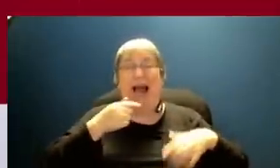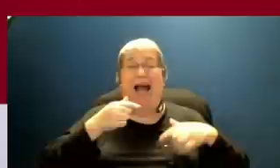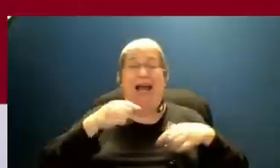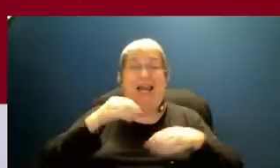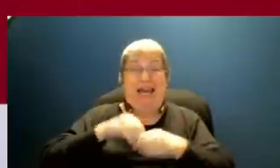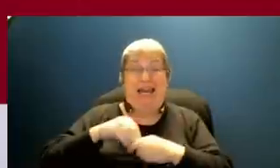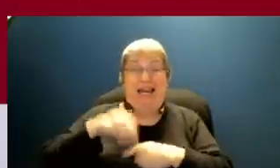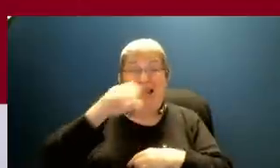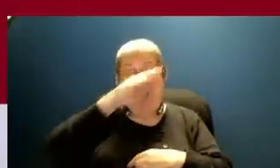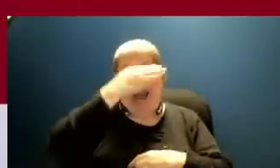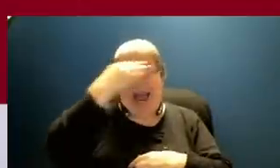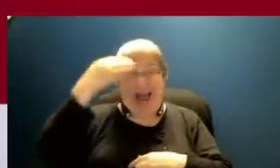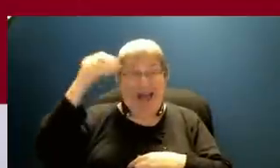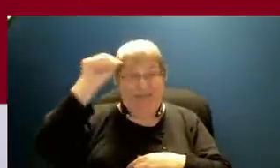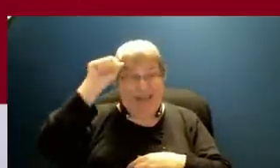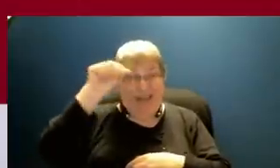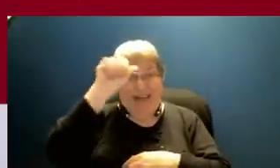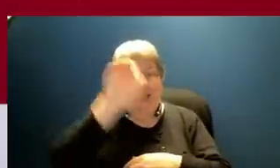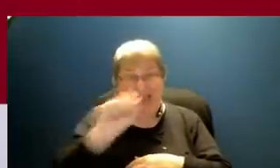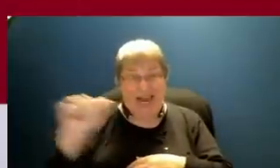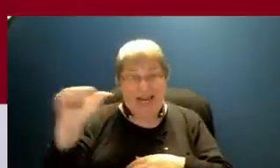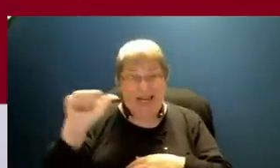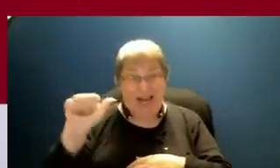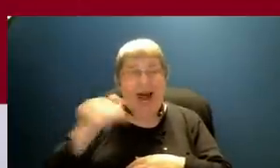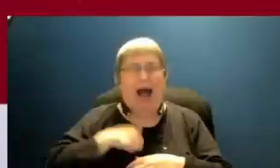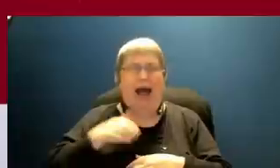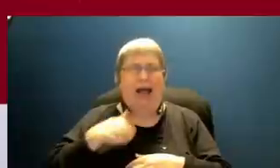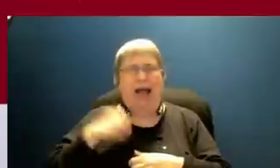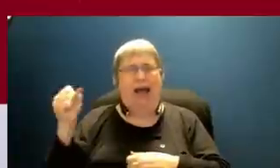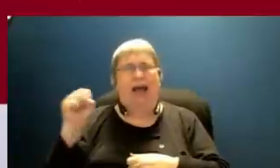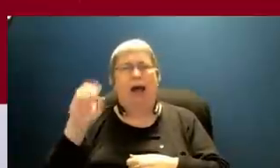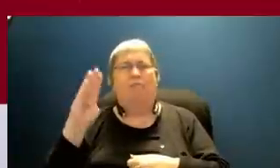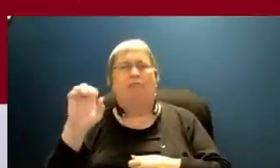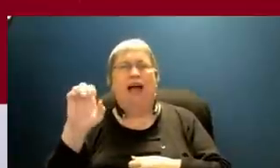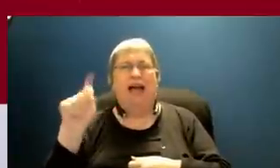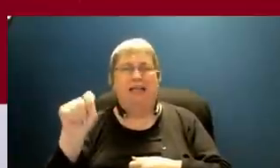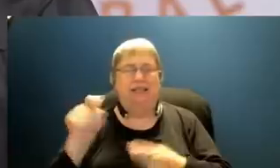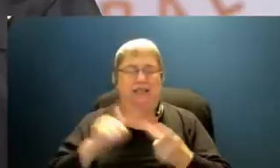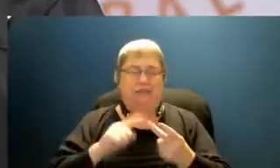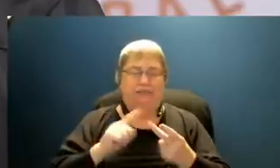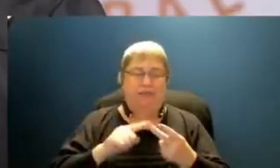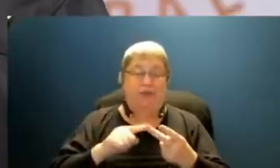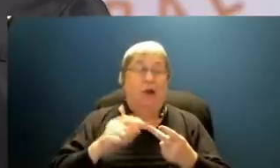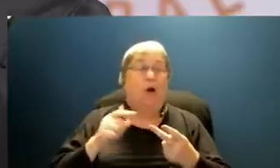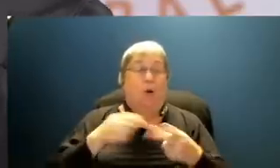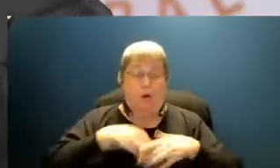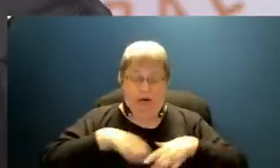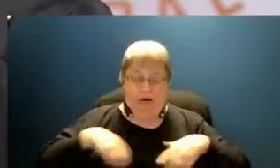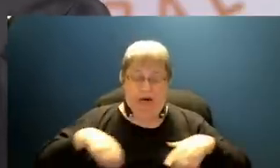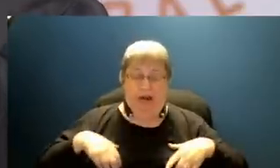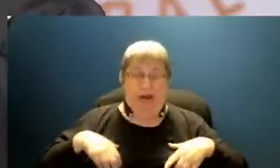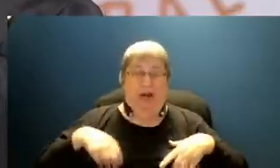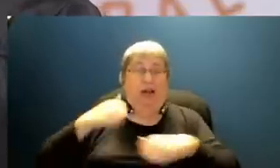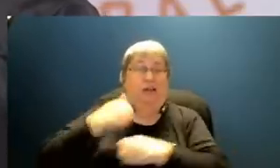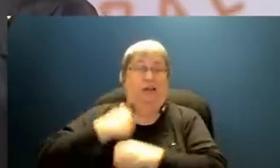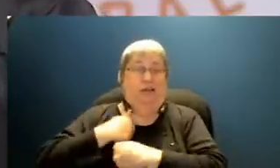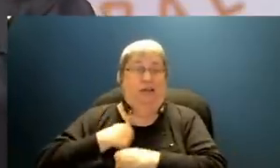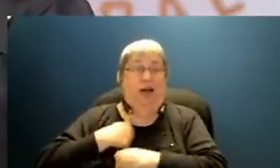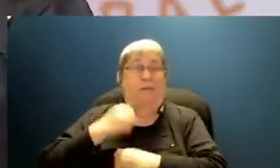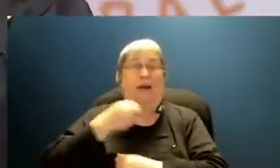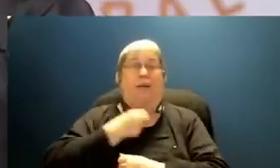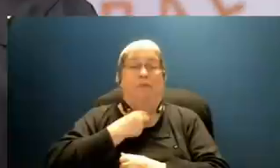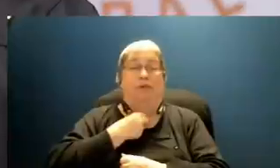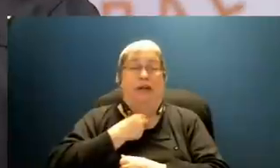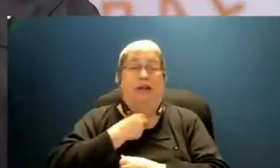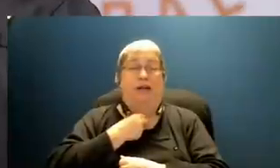Afghanistan," or "Combat injured Marine, some assembly required." There may have been pain in that room, but there